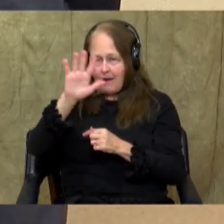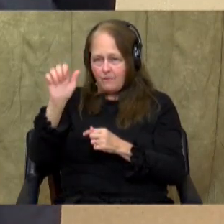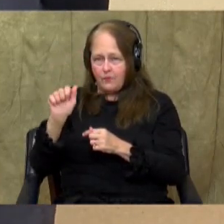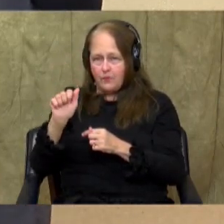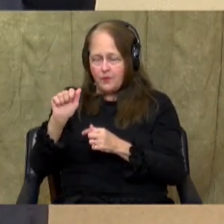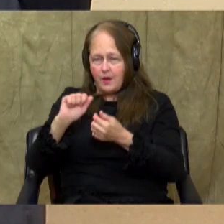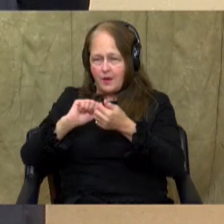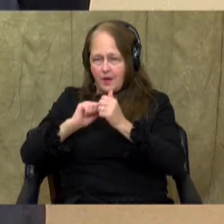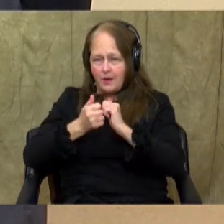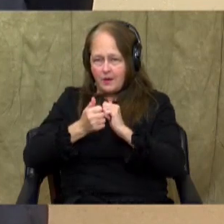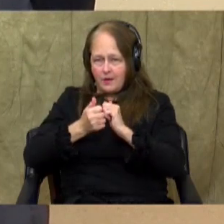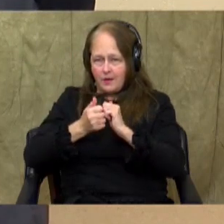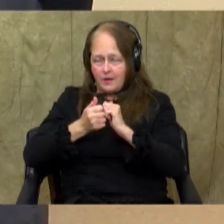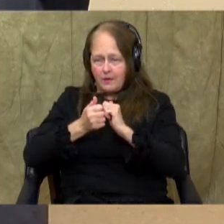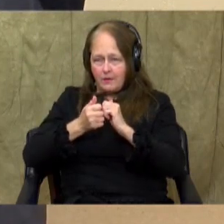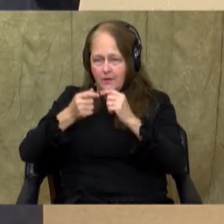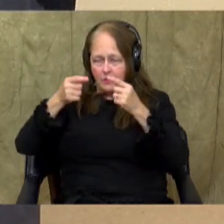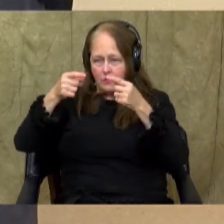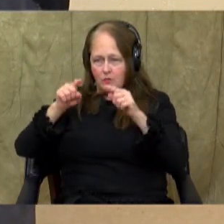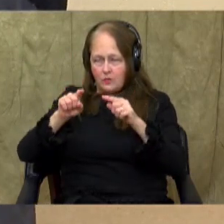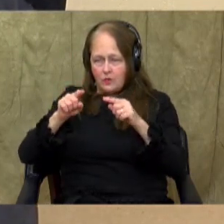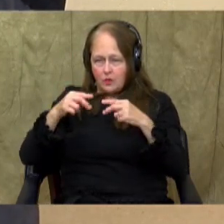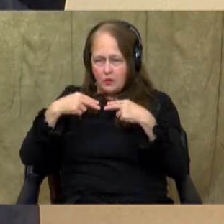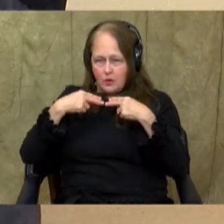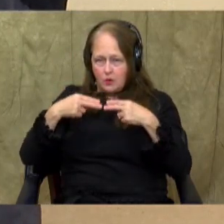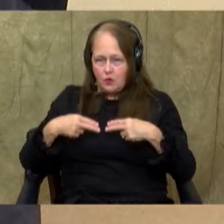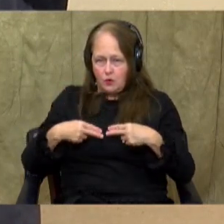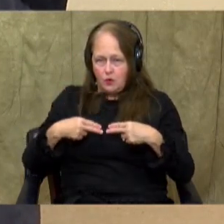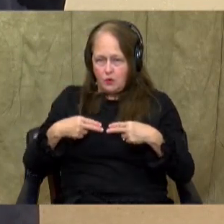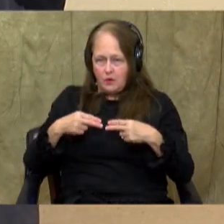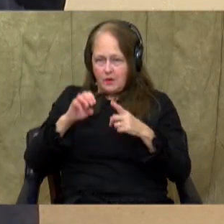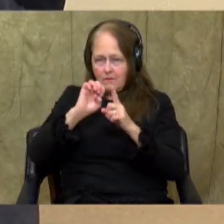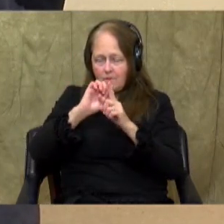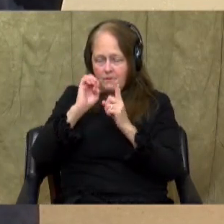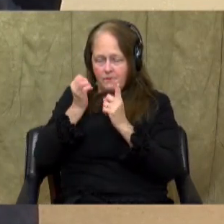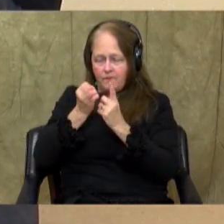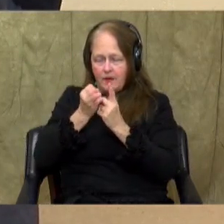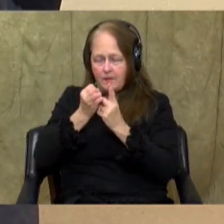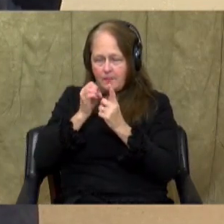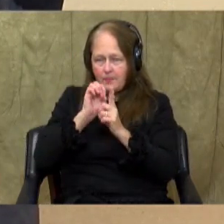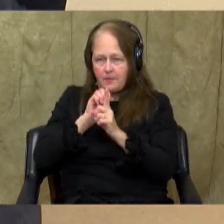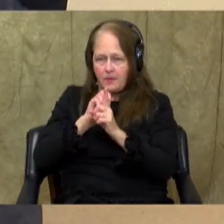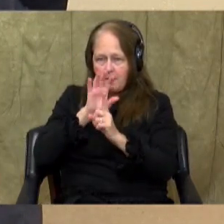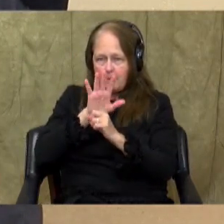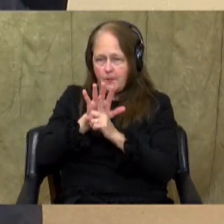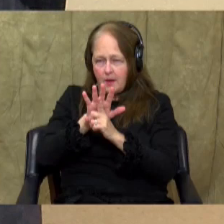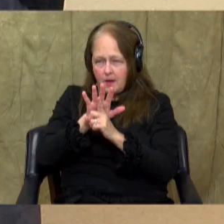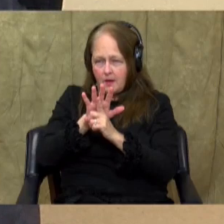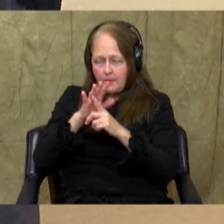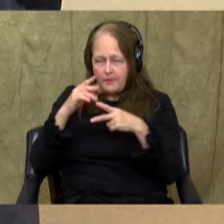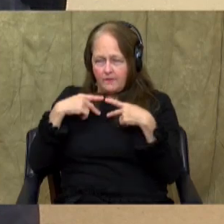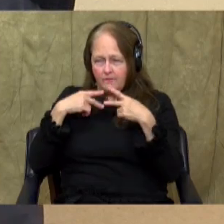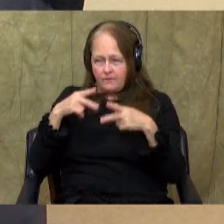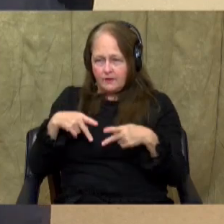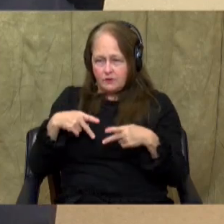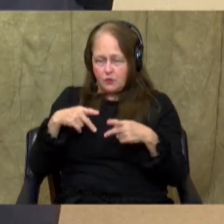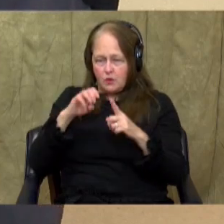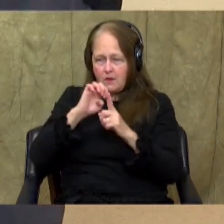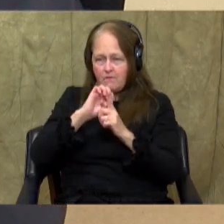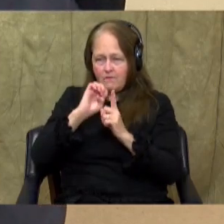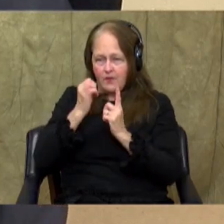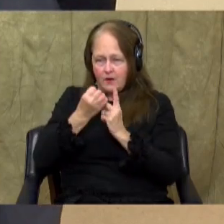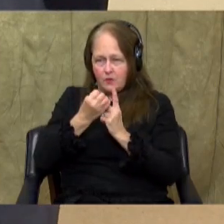is, how have instances of human environmental interaction impacted the physical environment? And we're going to